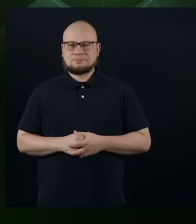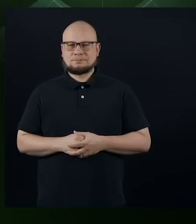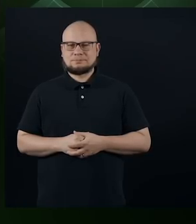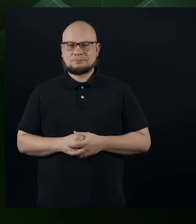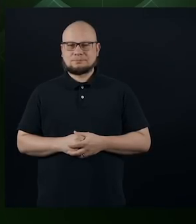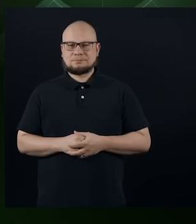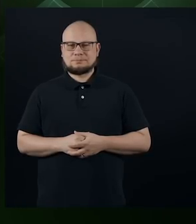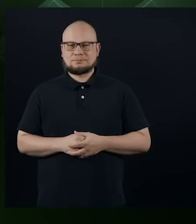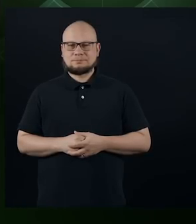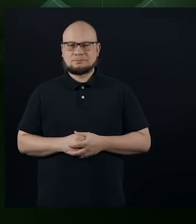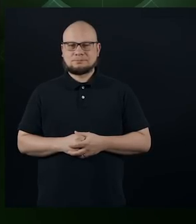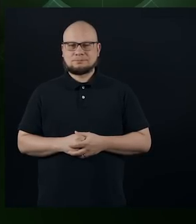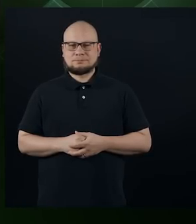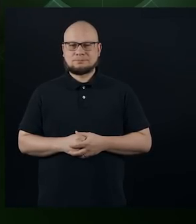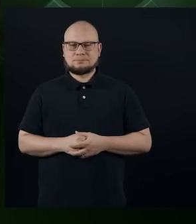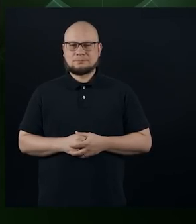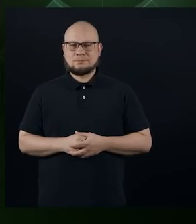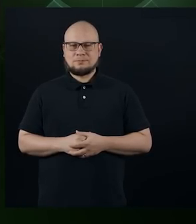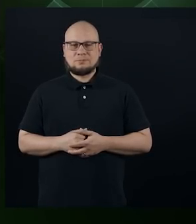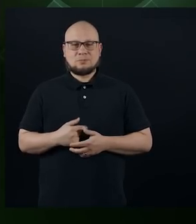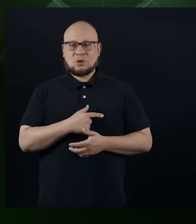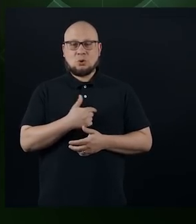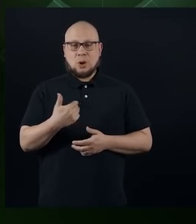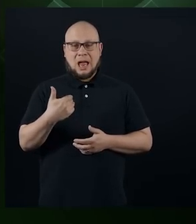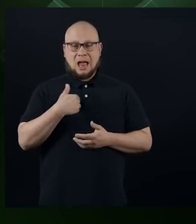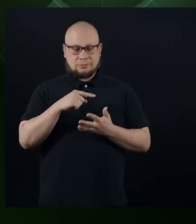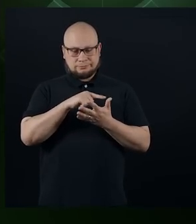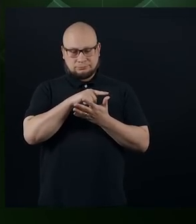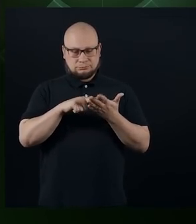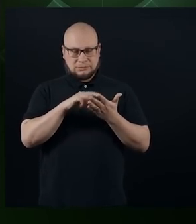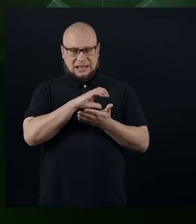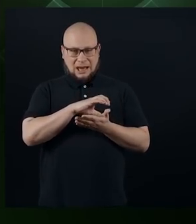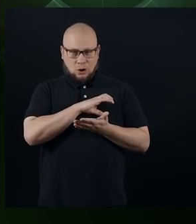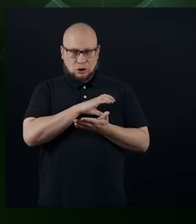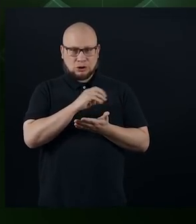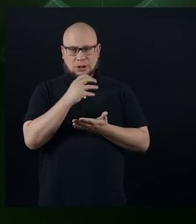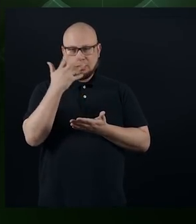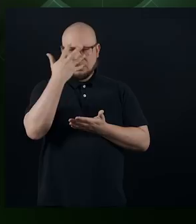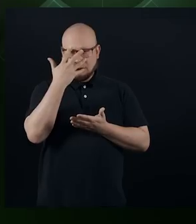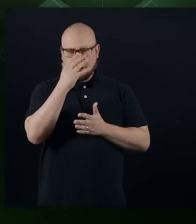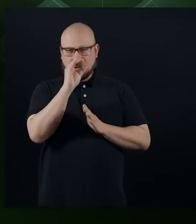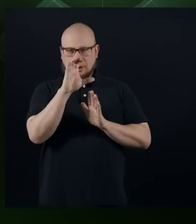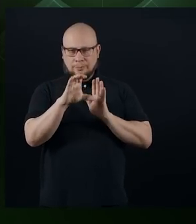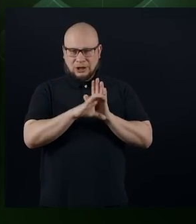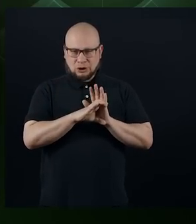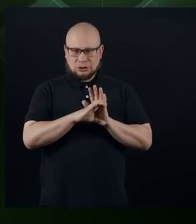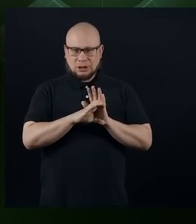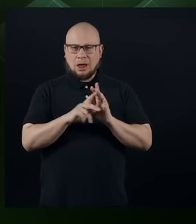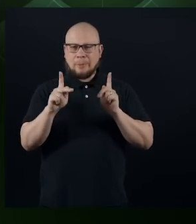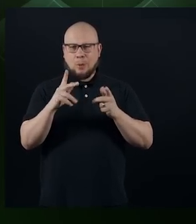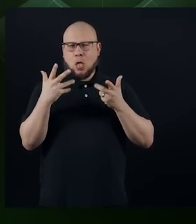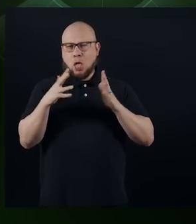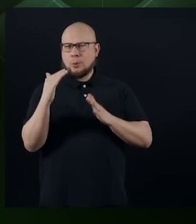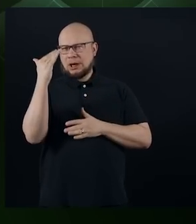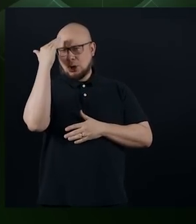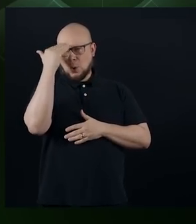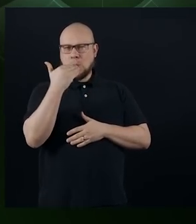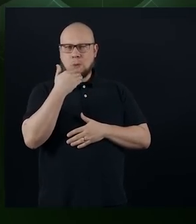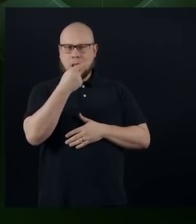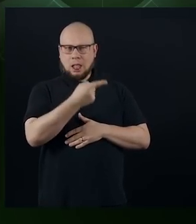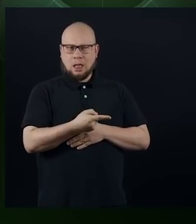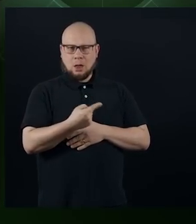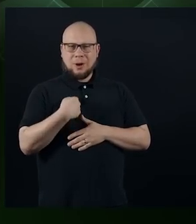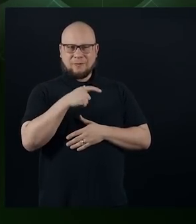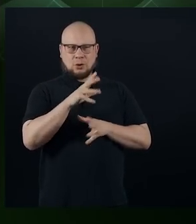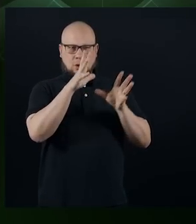We had these core characters and assets that people already knew and loved, and our job was to visualize